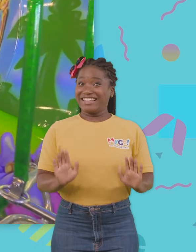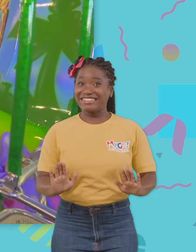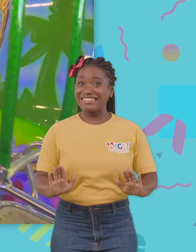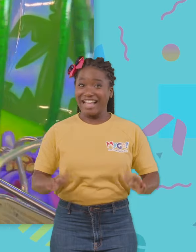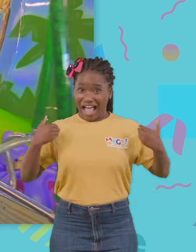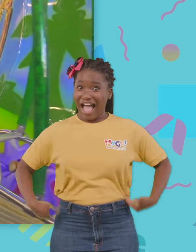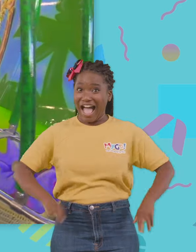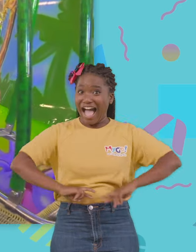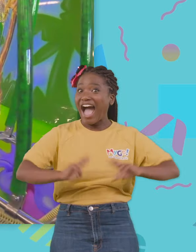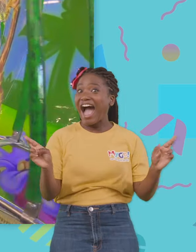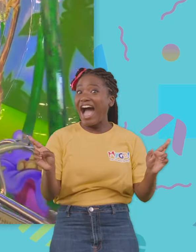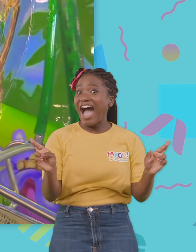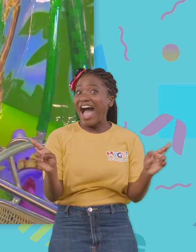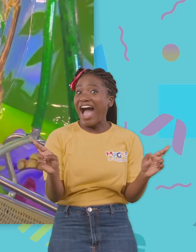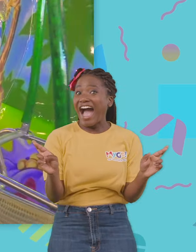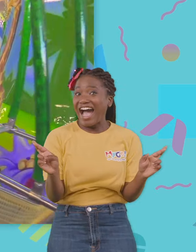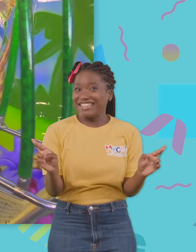Okay, I'm ready.